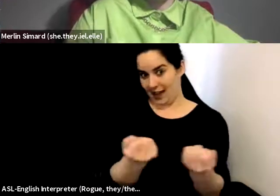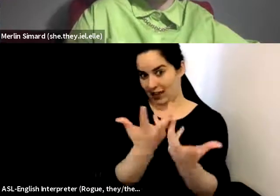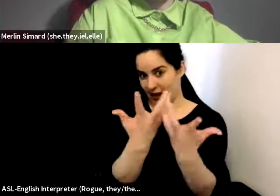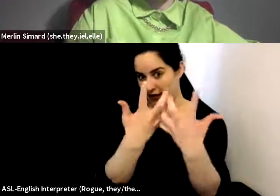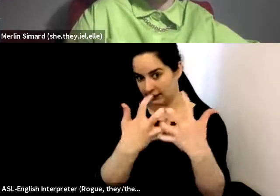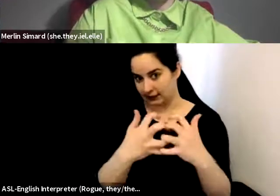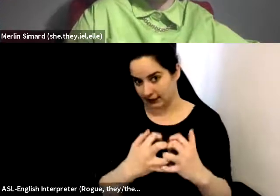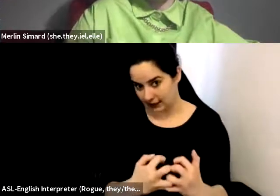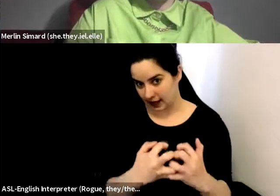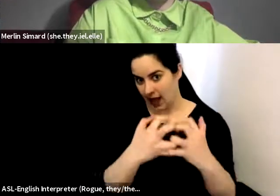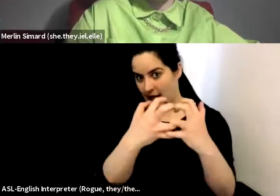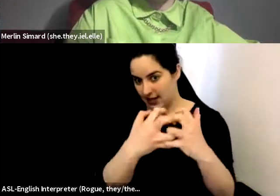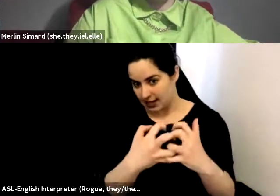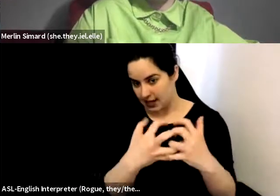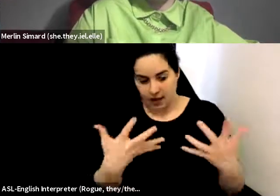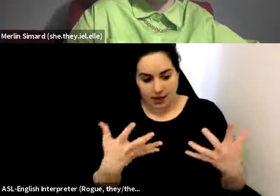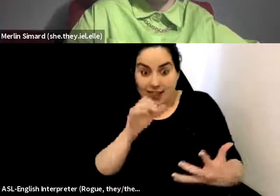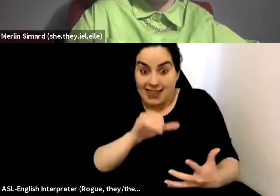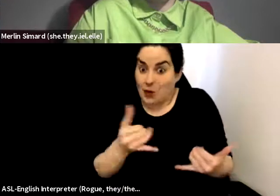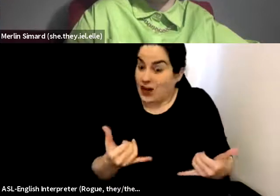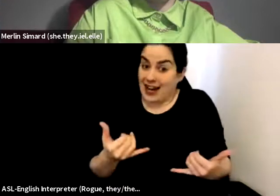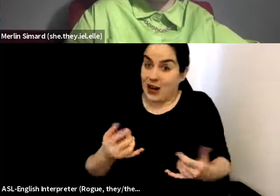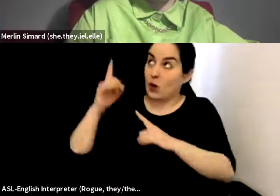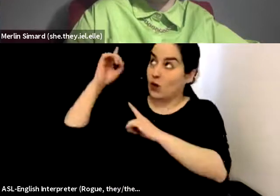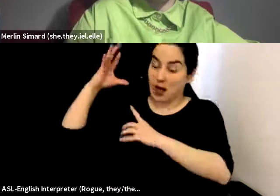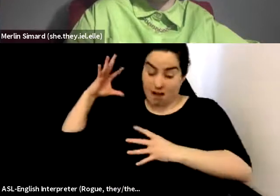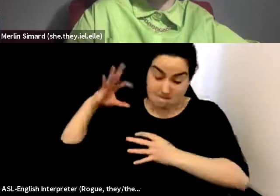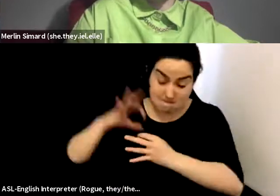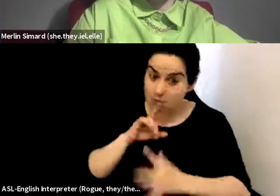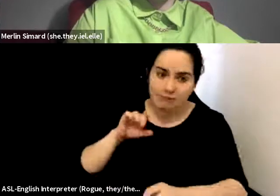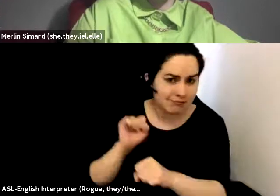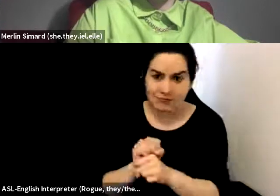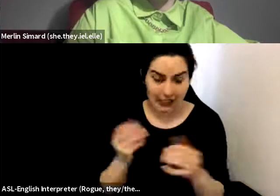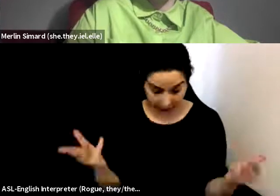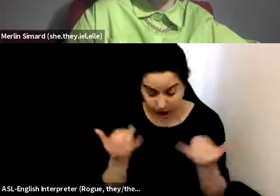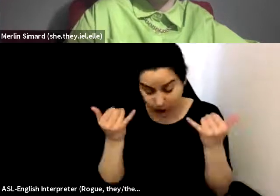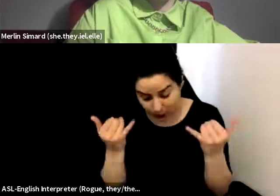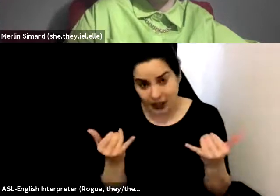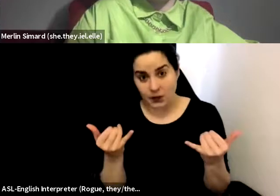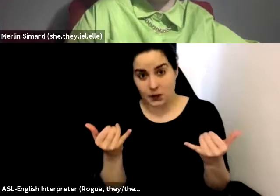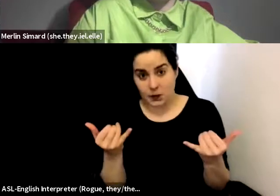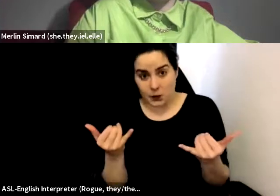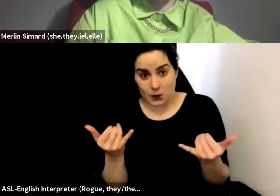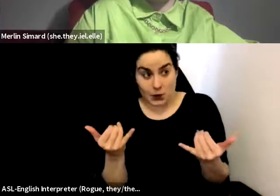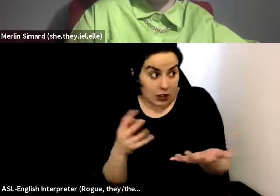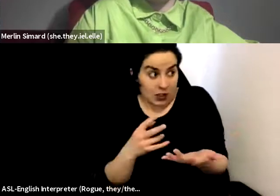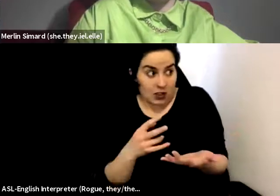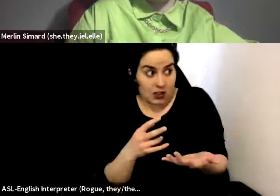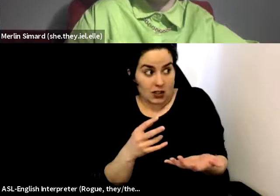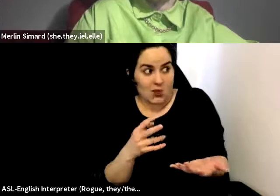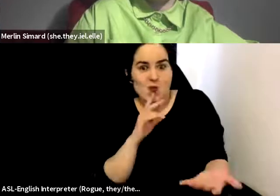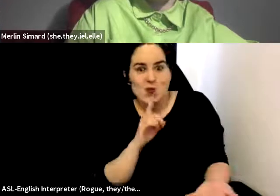and fight, that they're really presencing themselves right now, and which makes it,